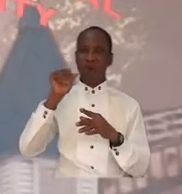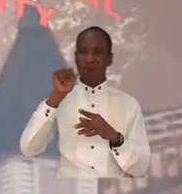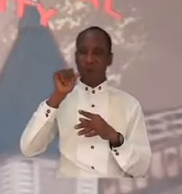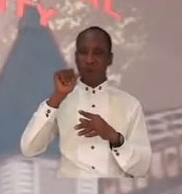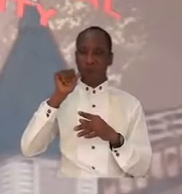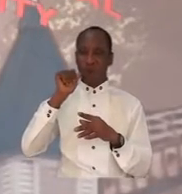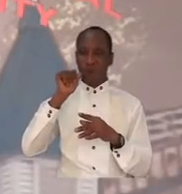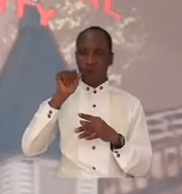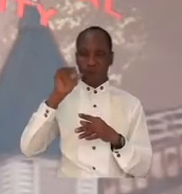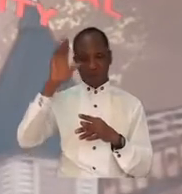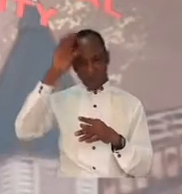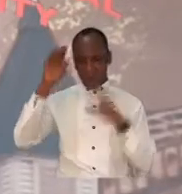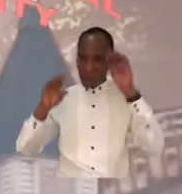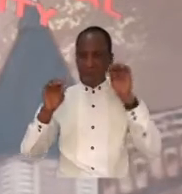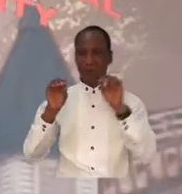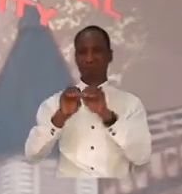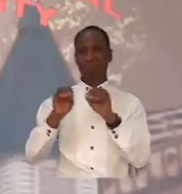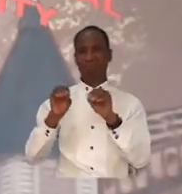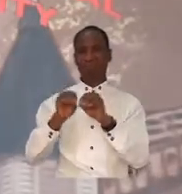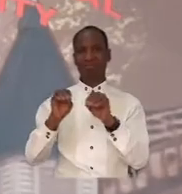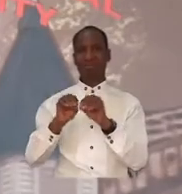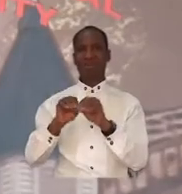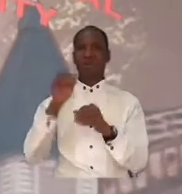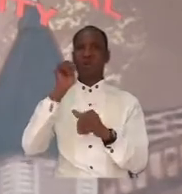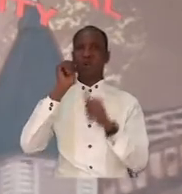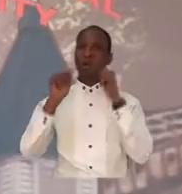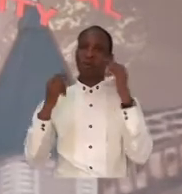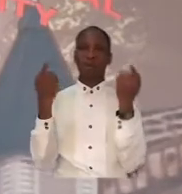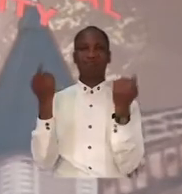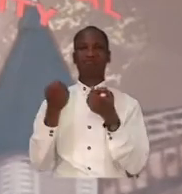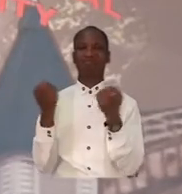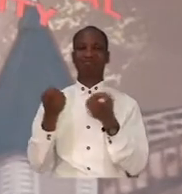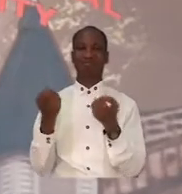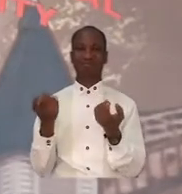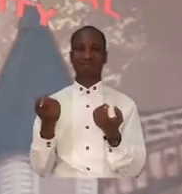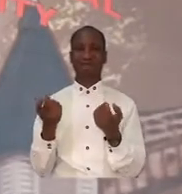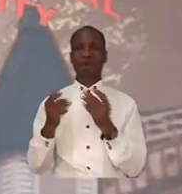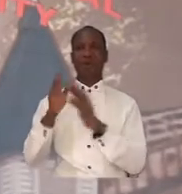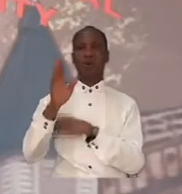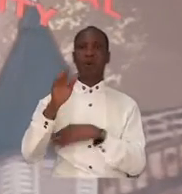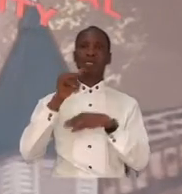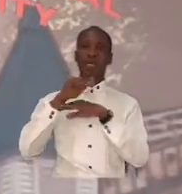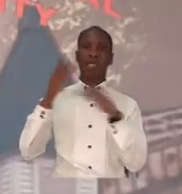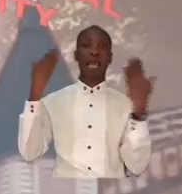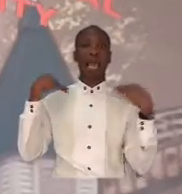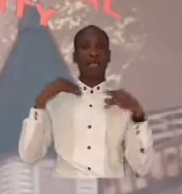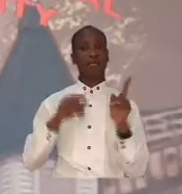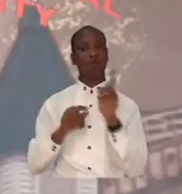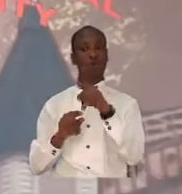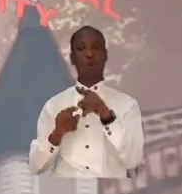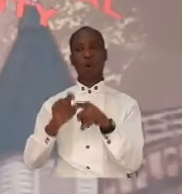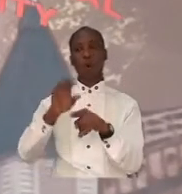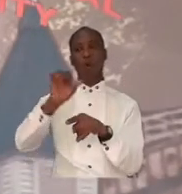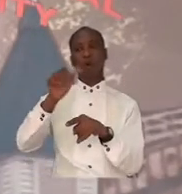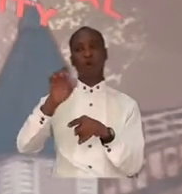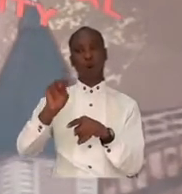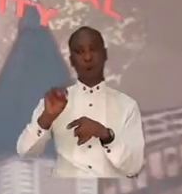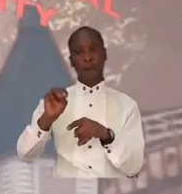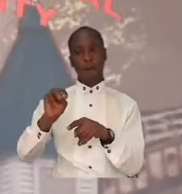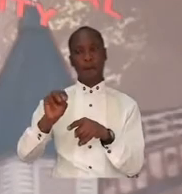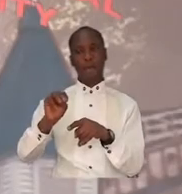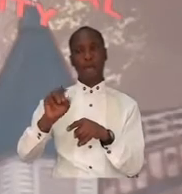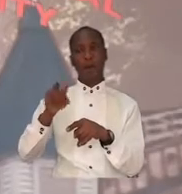free heaven so onfa woni nkyere Sodom ni Gomora na wonko enko hwe se won boni no se